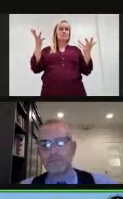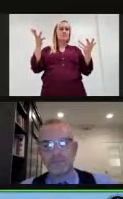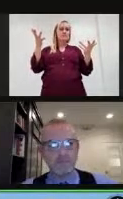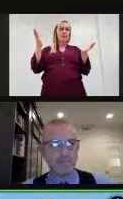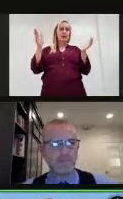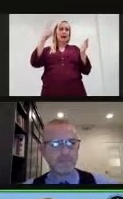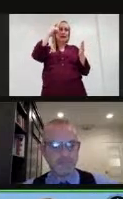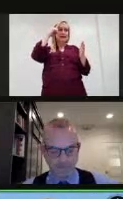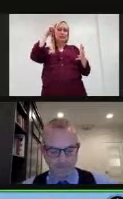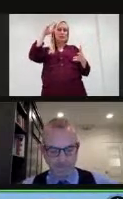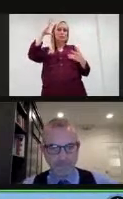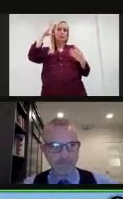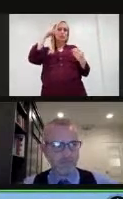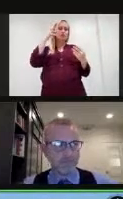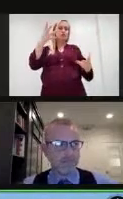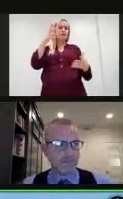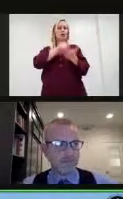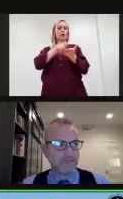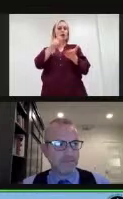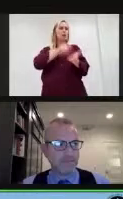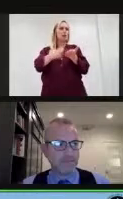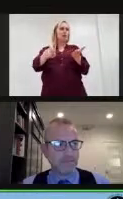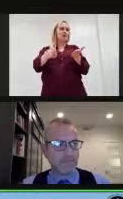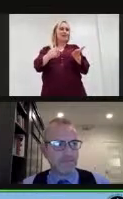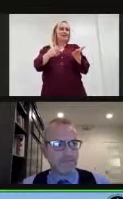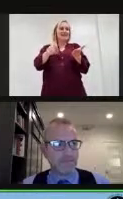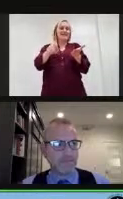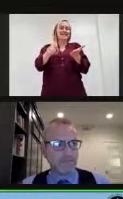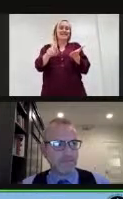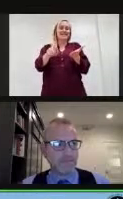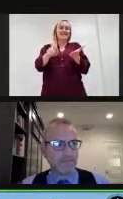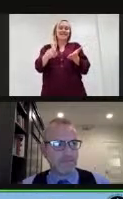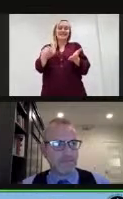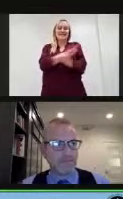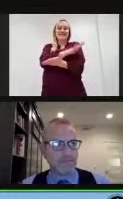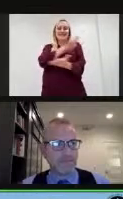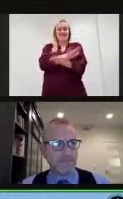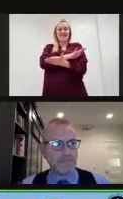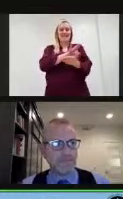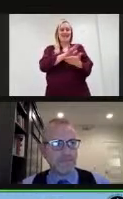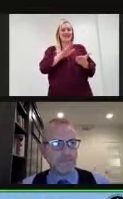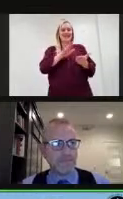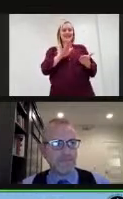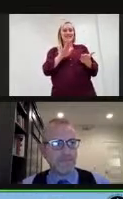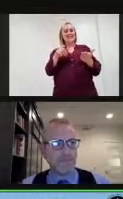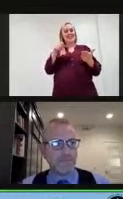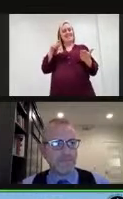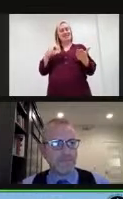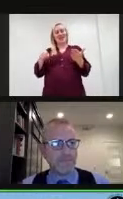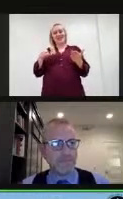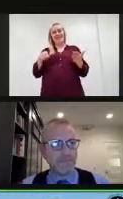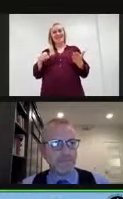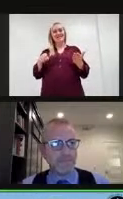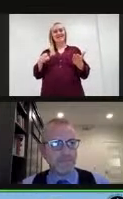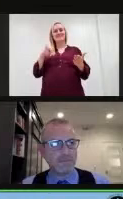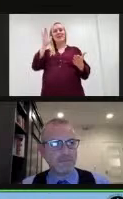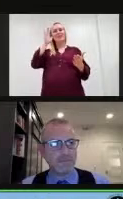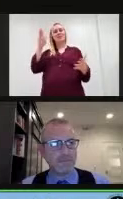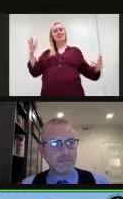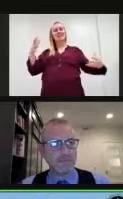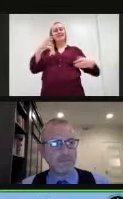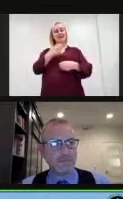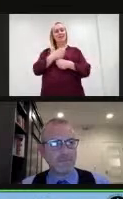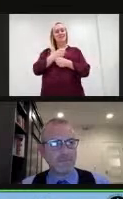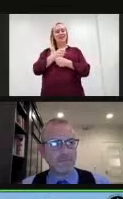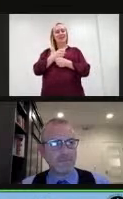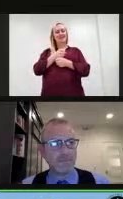is a beautifully written document. And, this is going to be summarized in a way you're going to look for